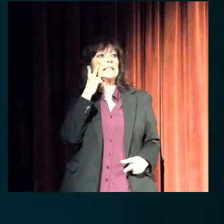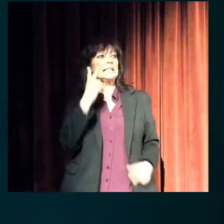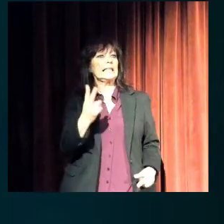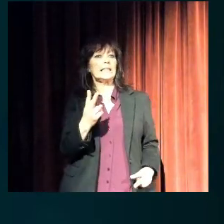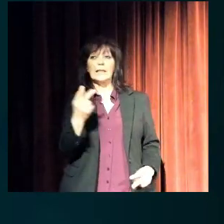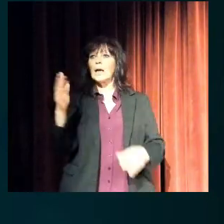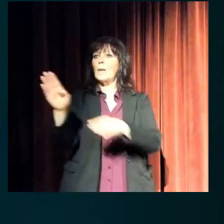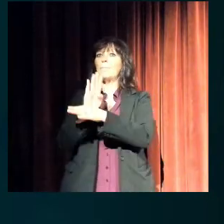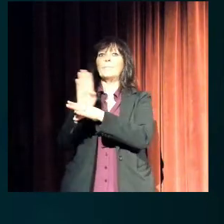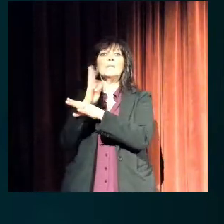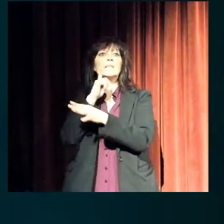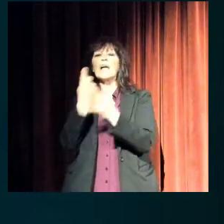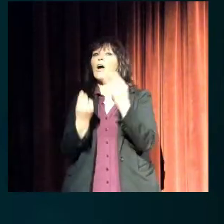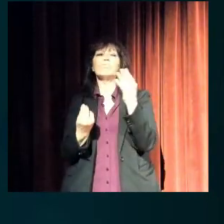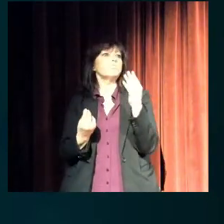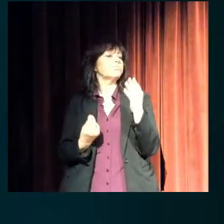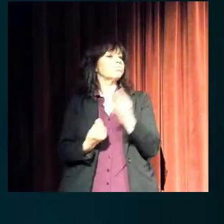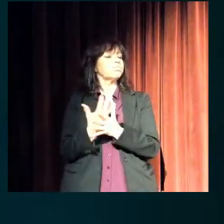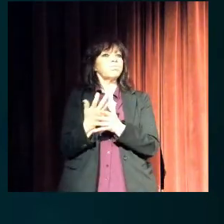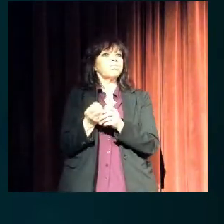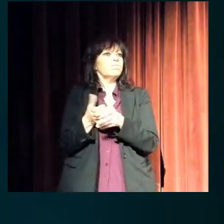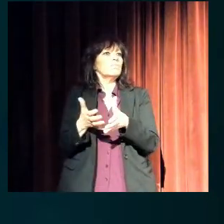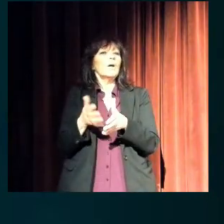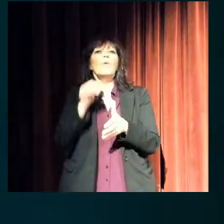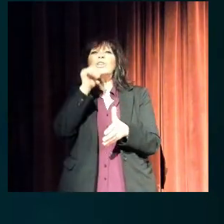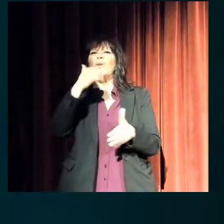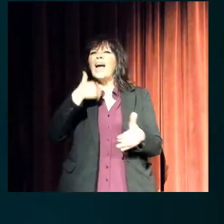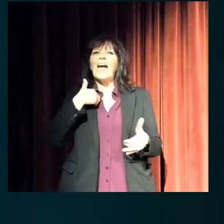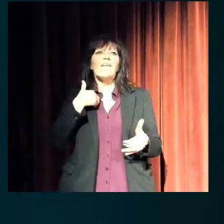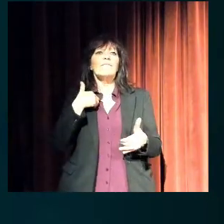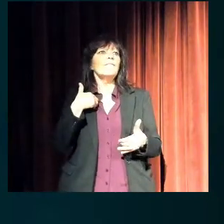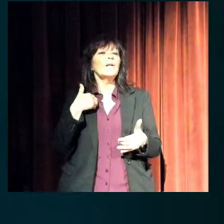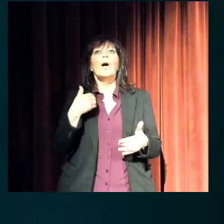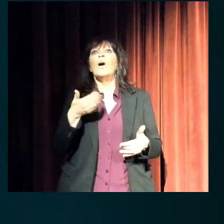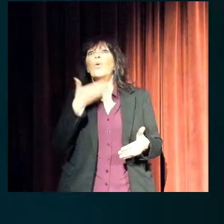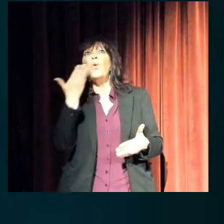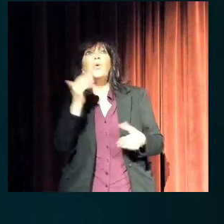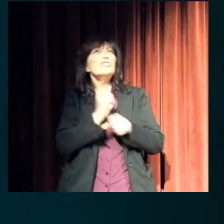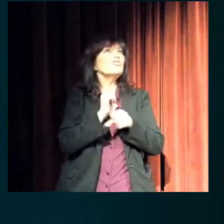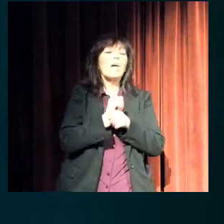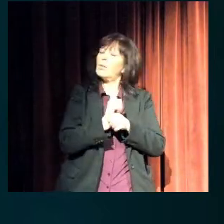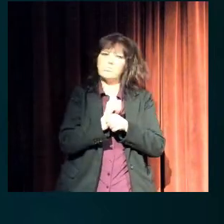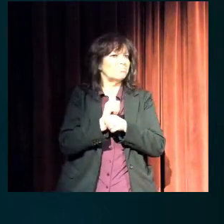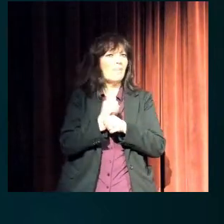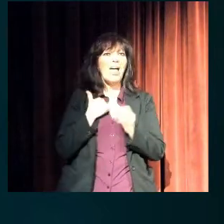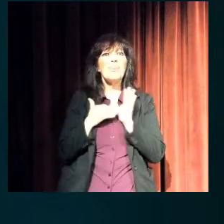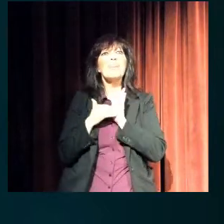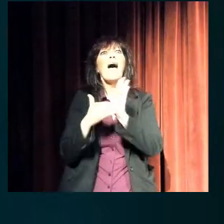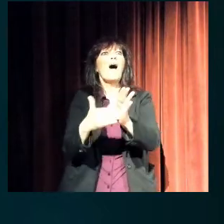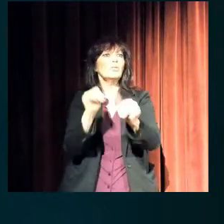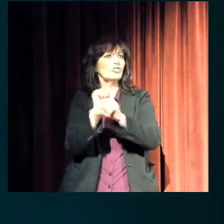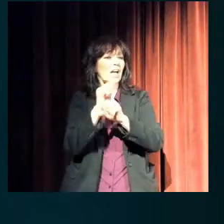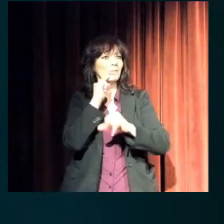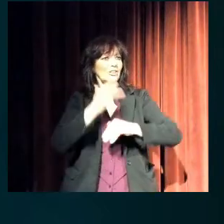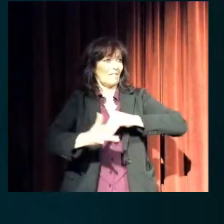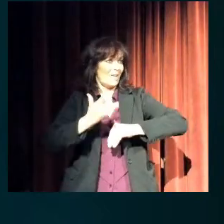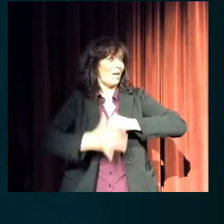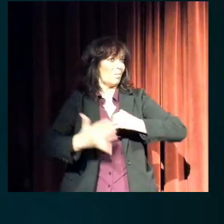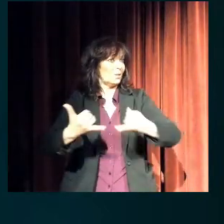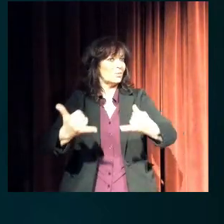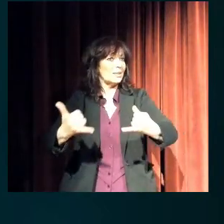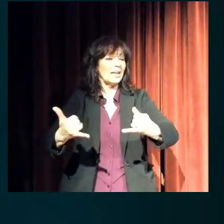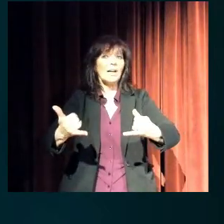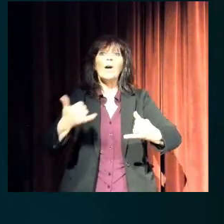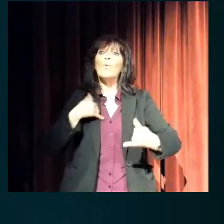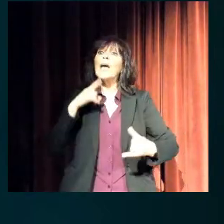and businesses are thriving. We don't have a lack of jobs problem. Thousands of jobs are available today.